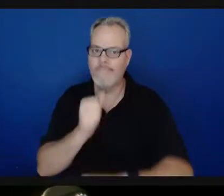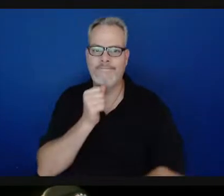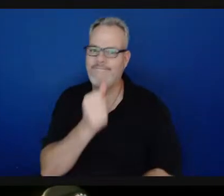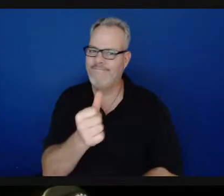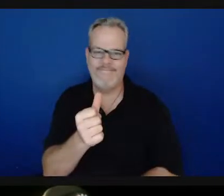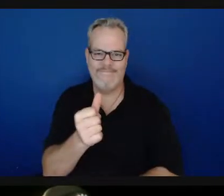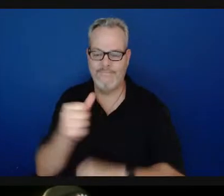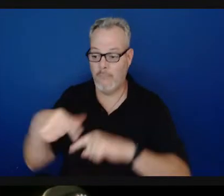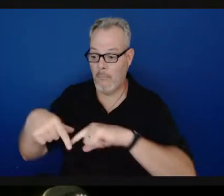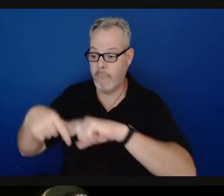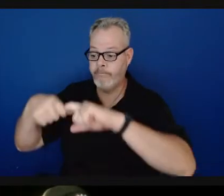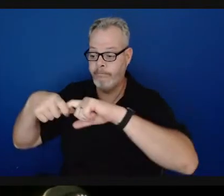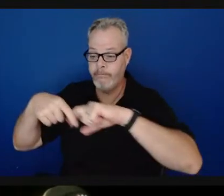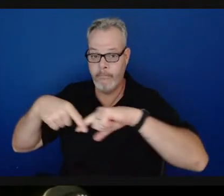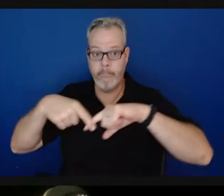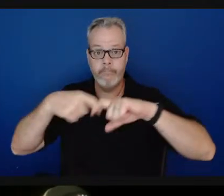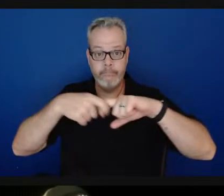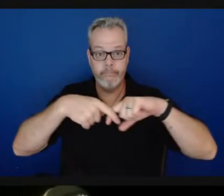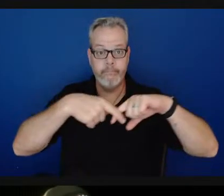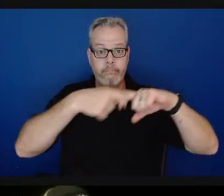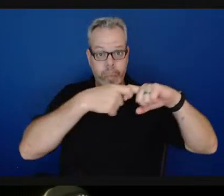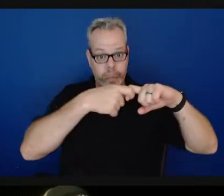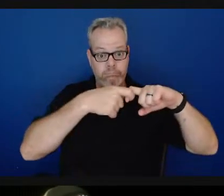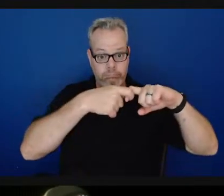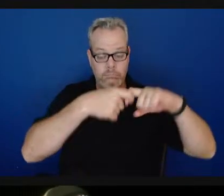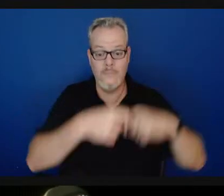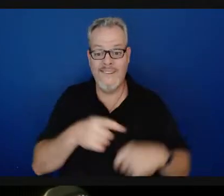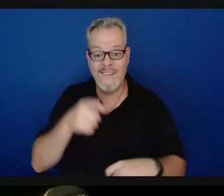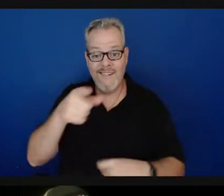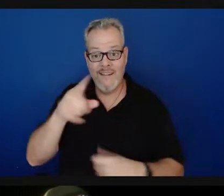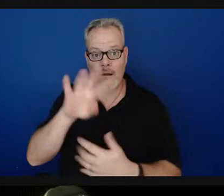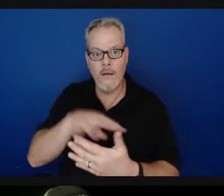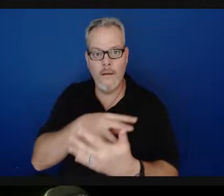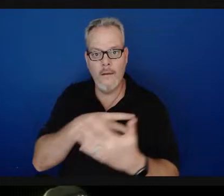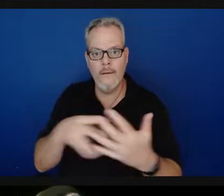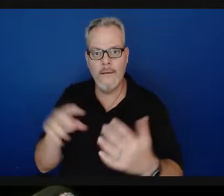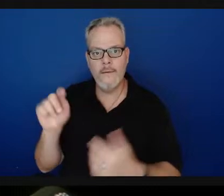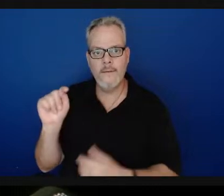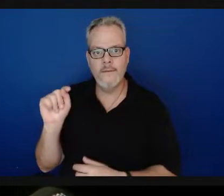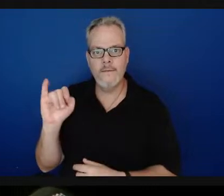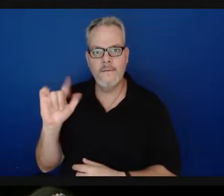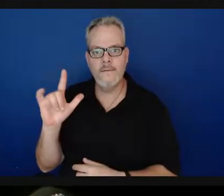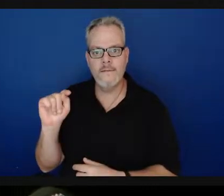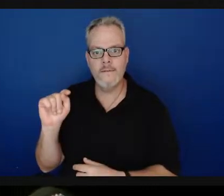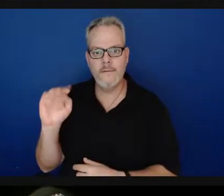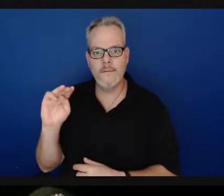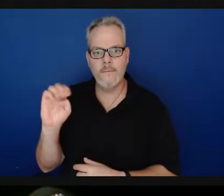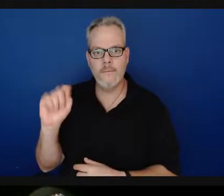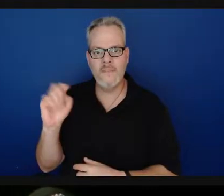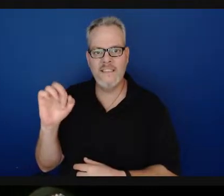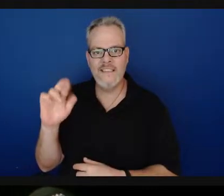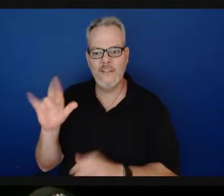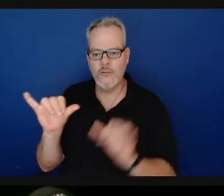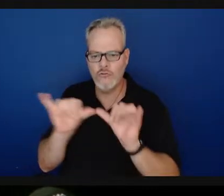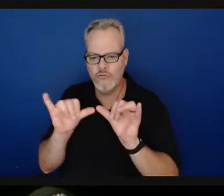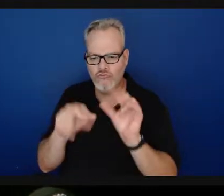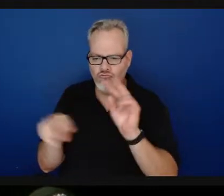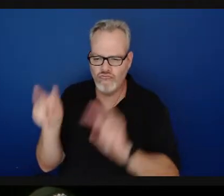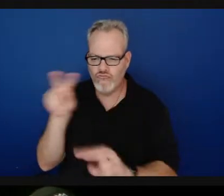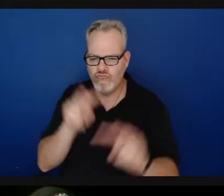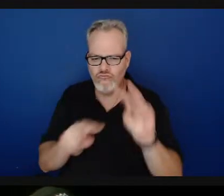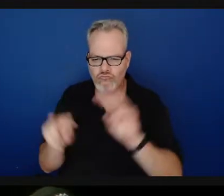further afield, here's a tilt meter from both a summit in blue and a rift zone in green. And so the summit is